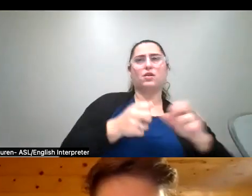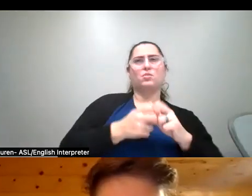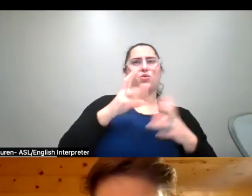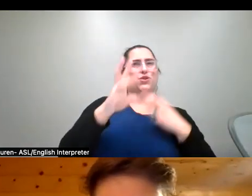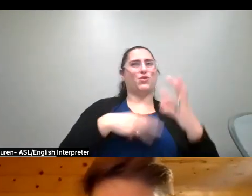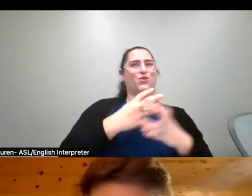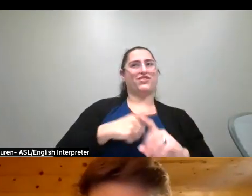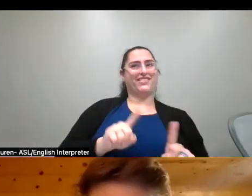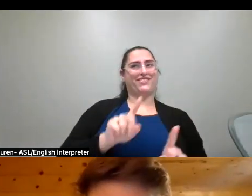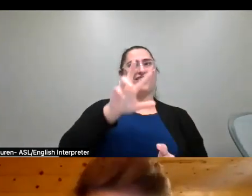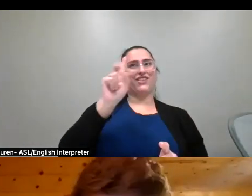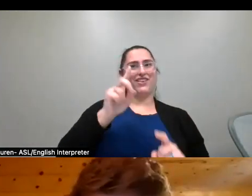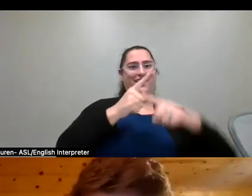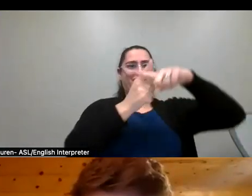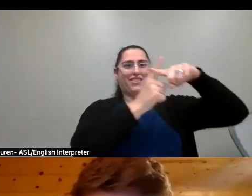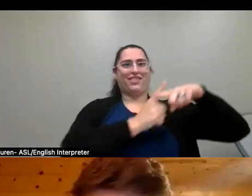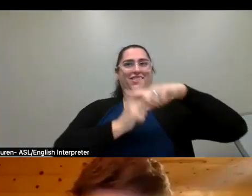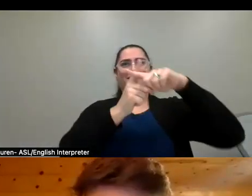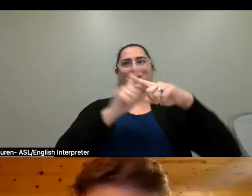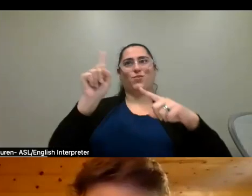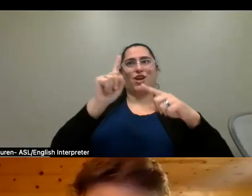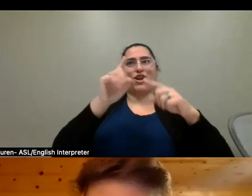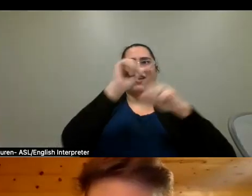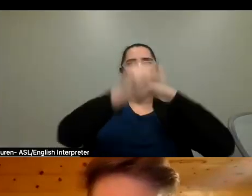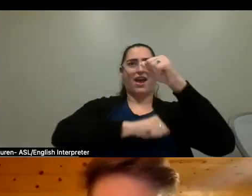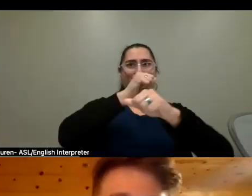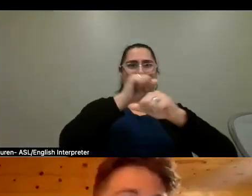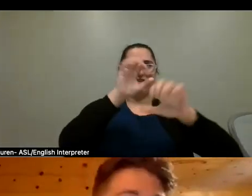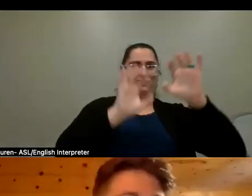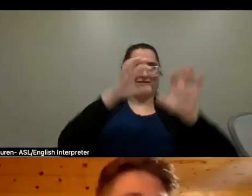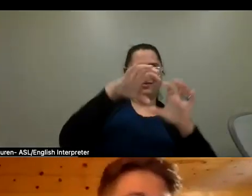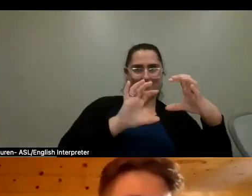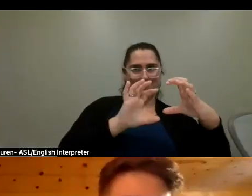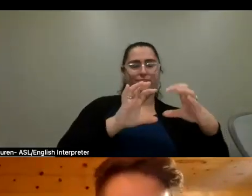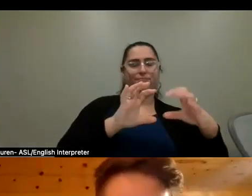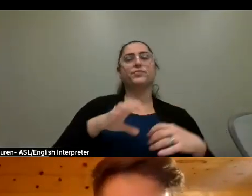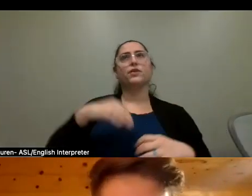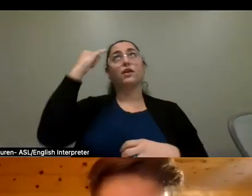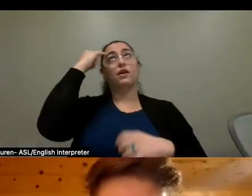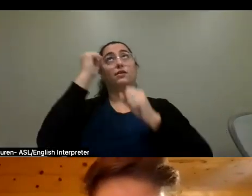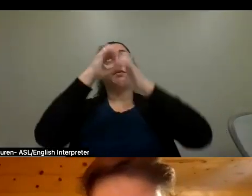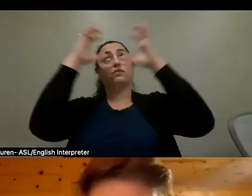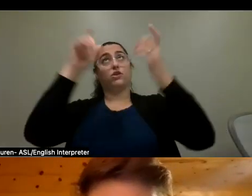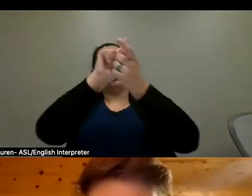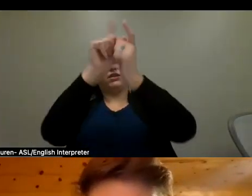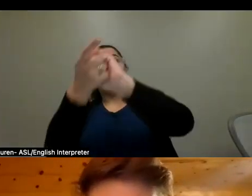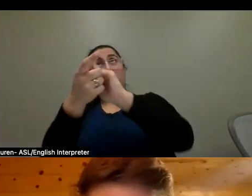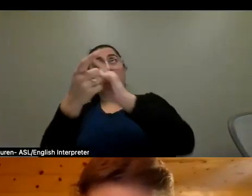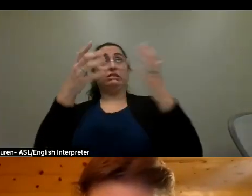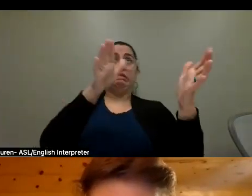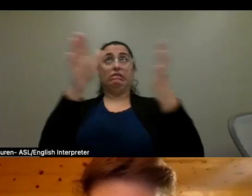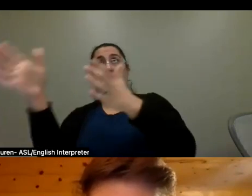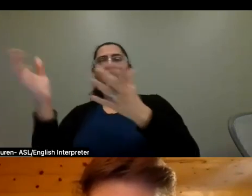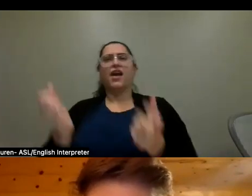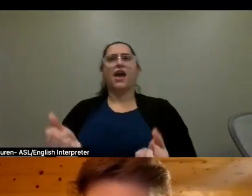it's 3D coordinates of the atoms. And from this sort of like a translation perspective, the number of residues are matching